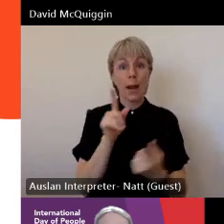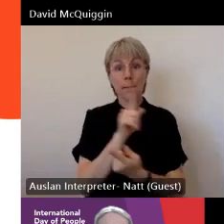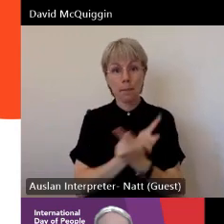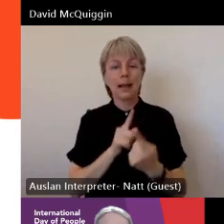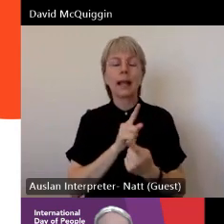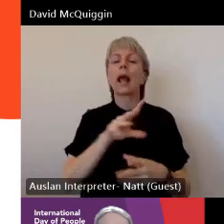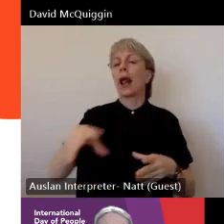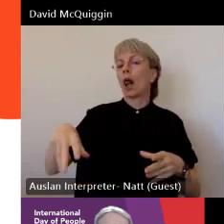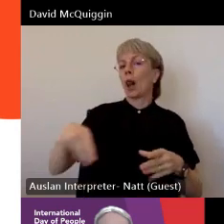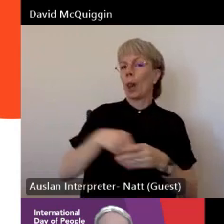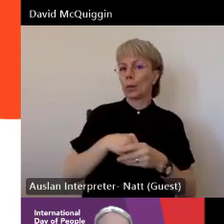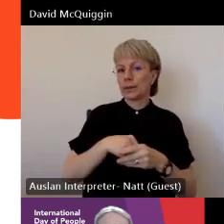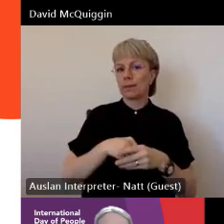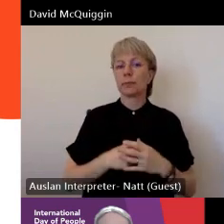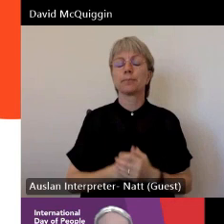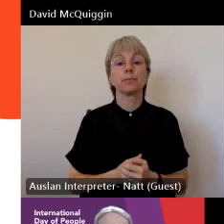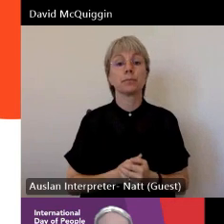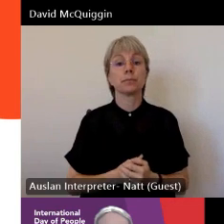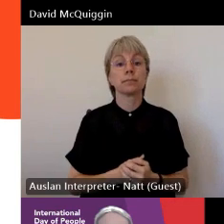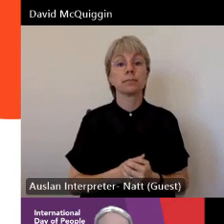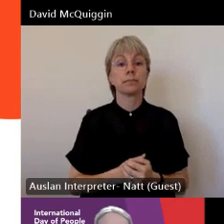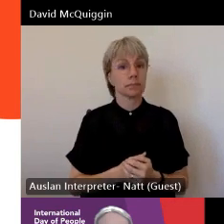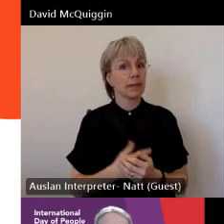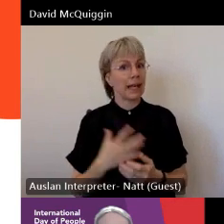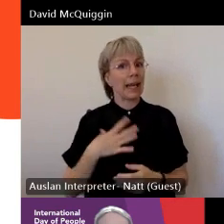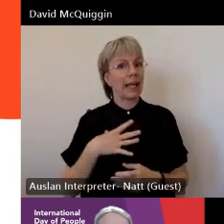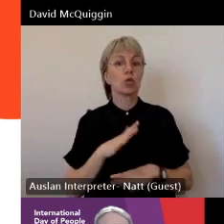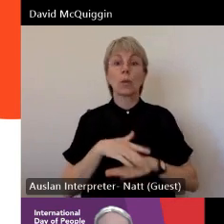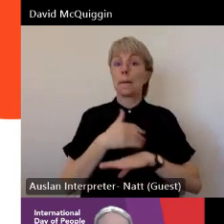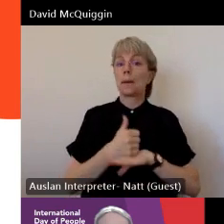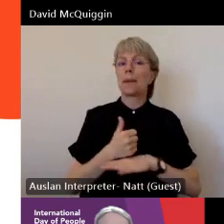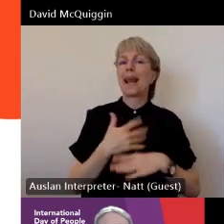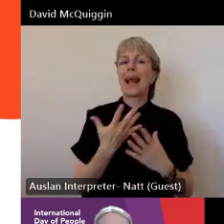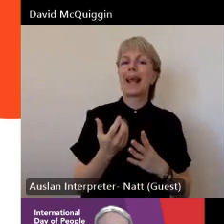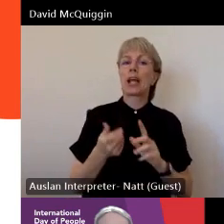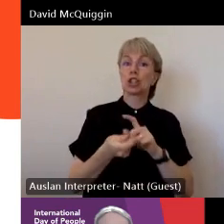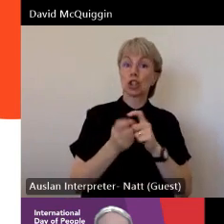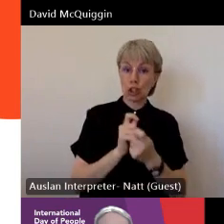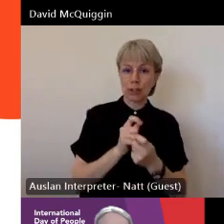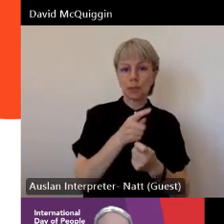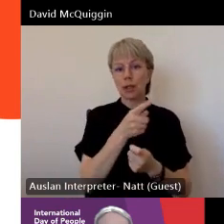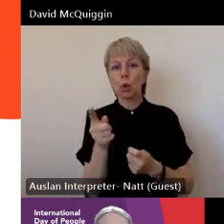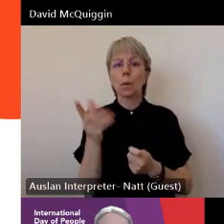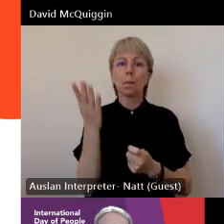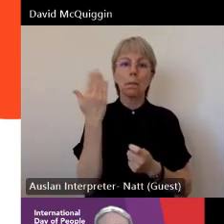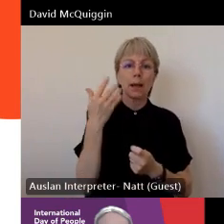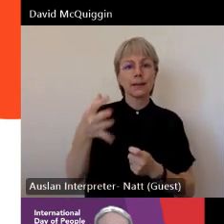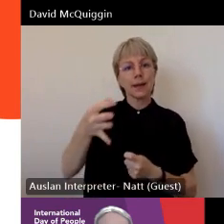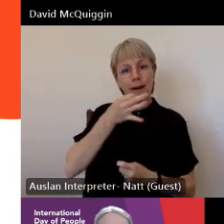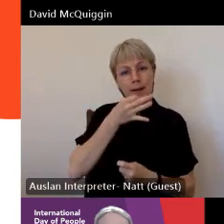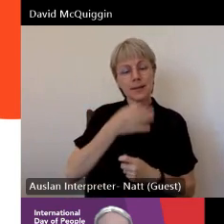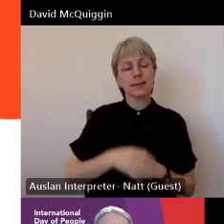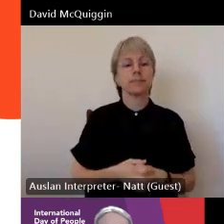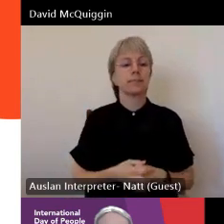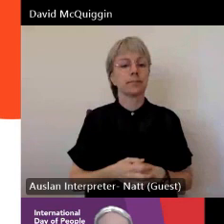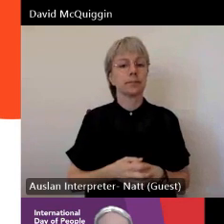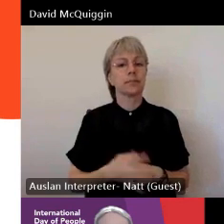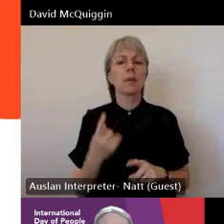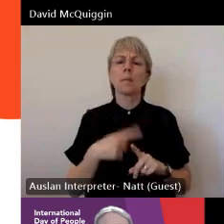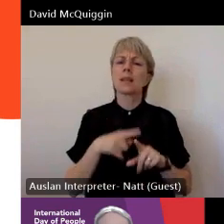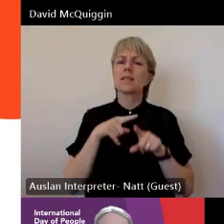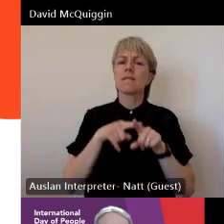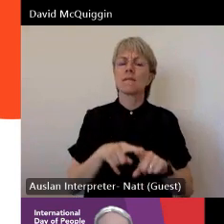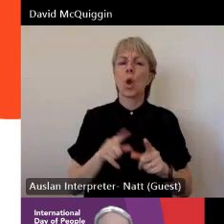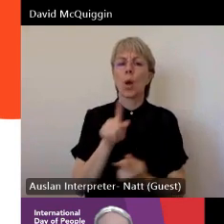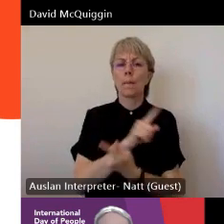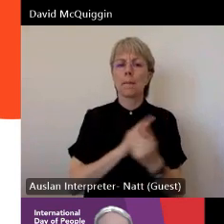One of those actions is implementing any adjustments that have been requested by participants to participate. And we follow meeting rules and ensure